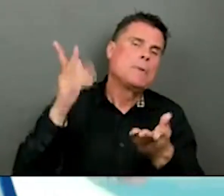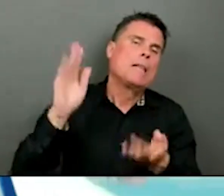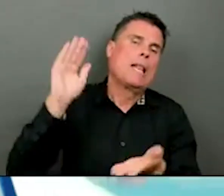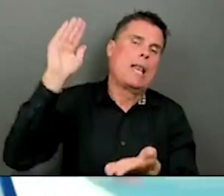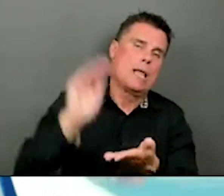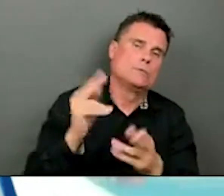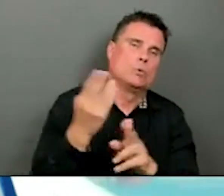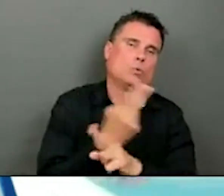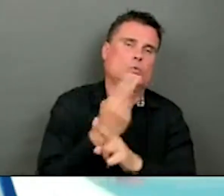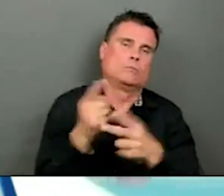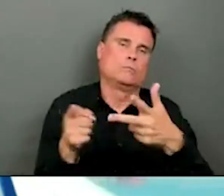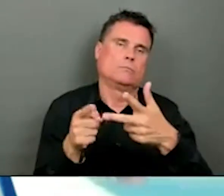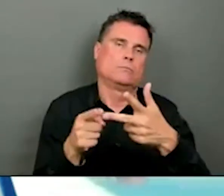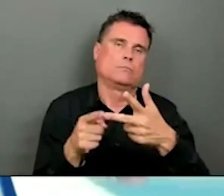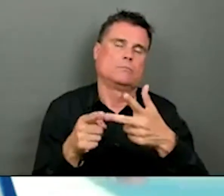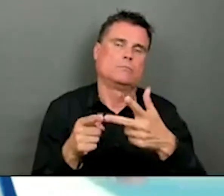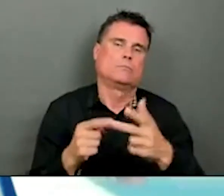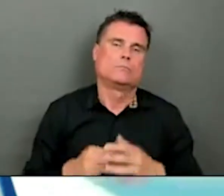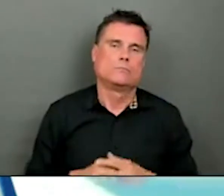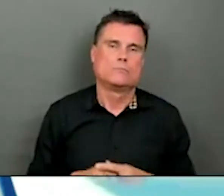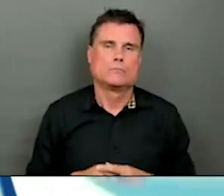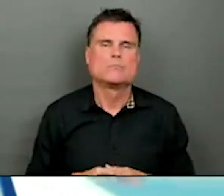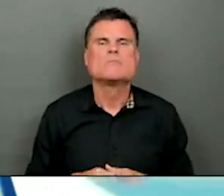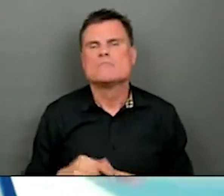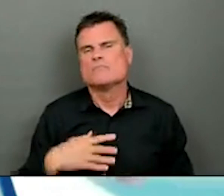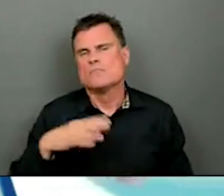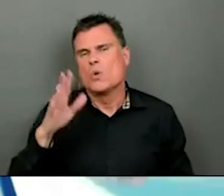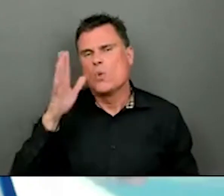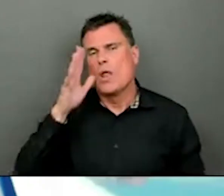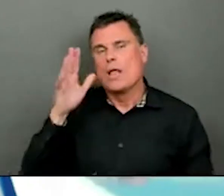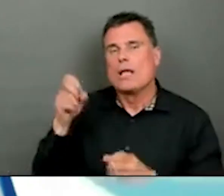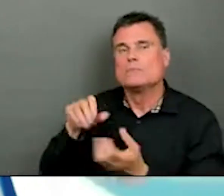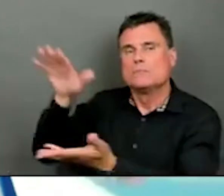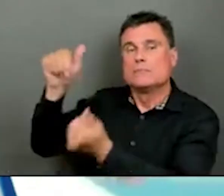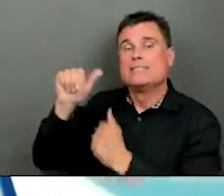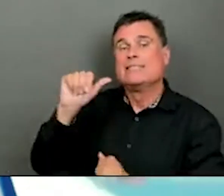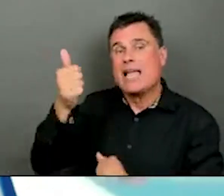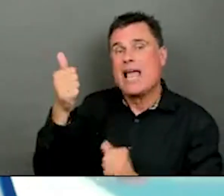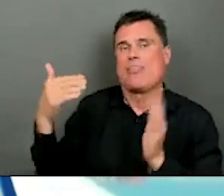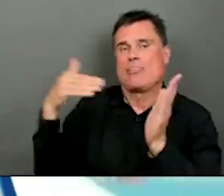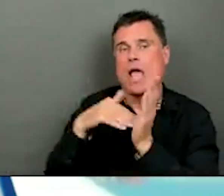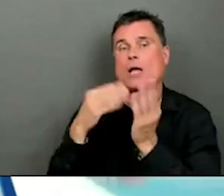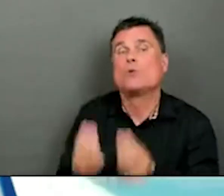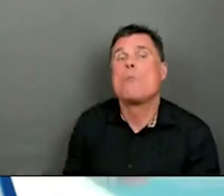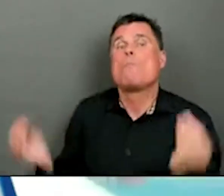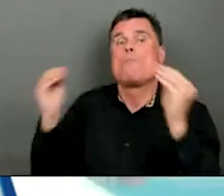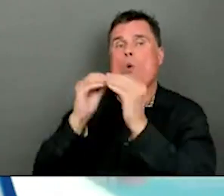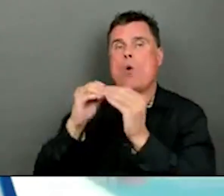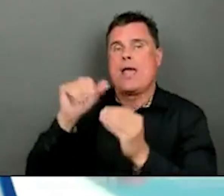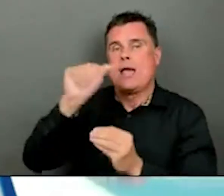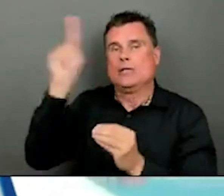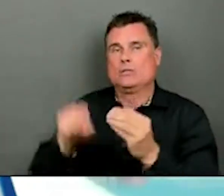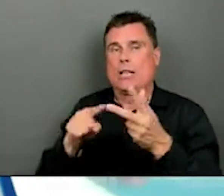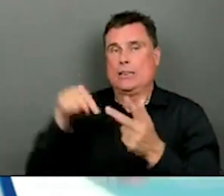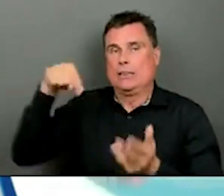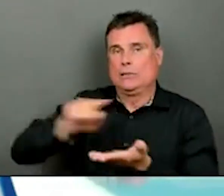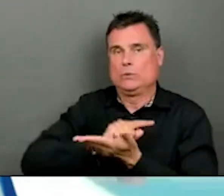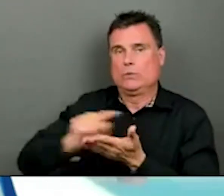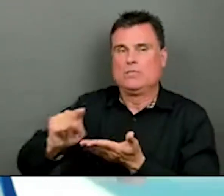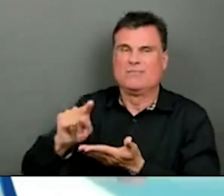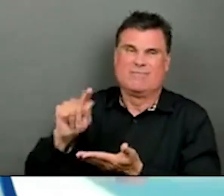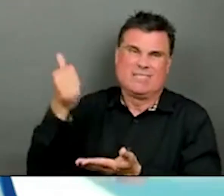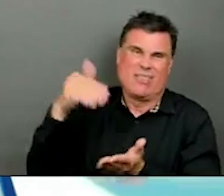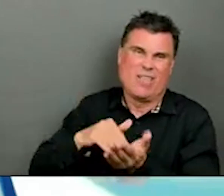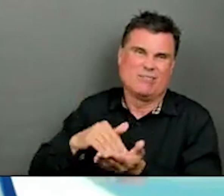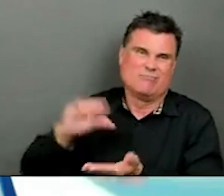AstraZeneca, we are and will be receiving 10,000 additional doses this week, which is a relatively small amount, but will help and helps us continue